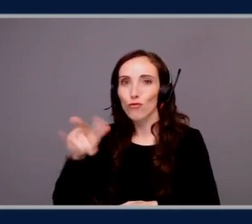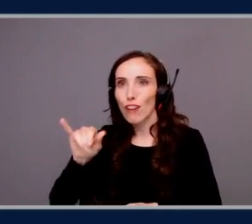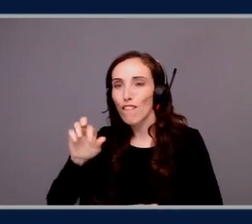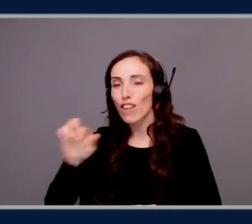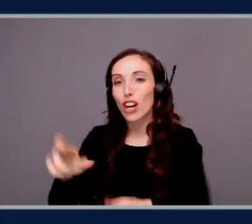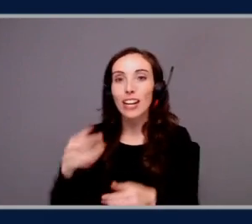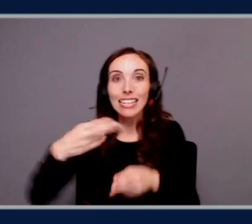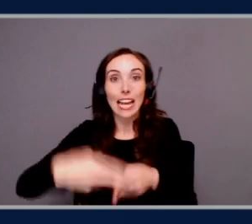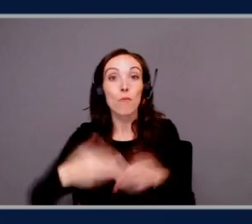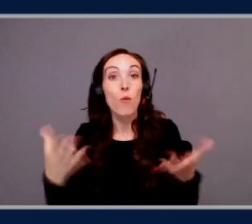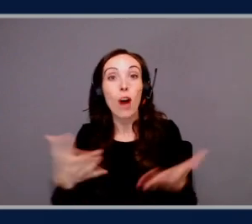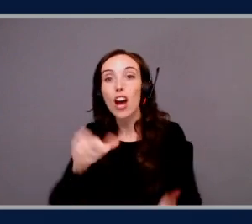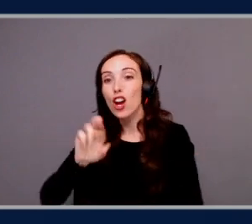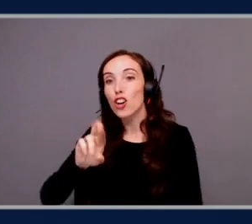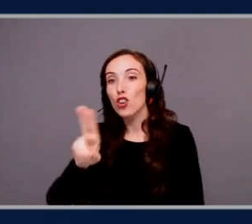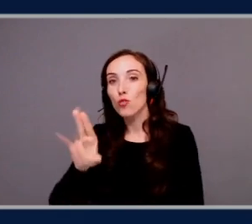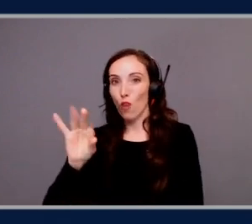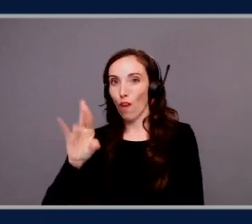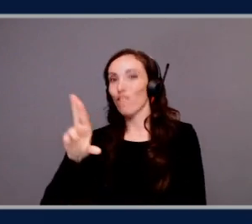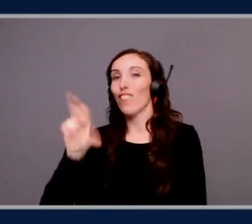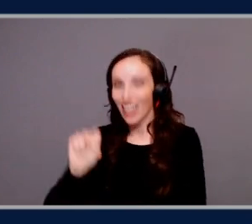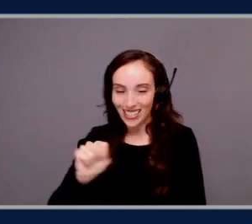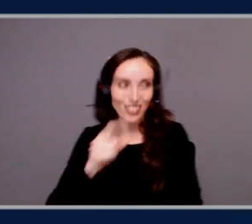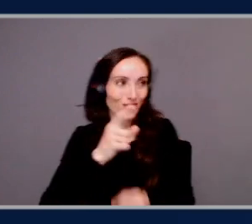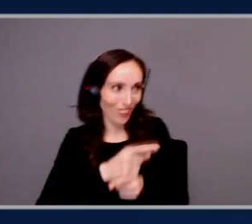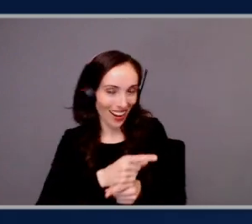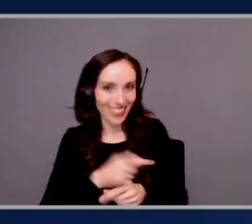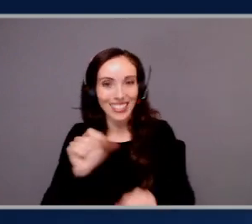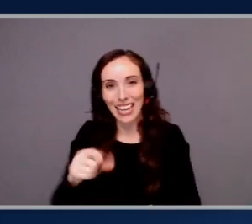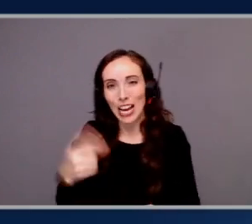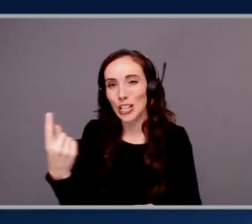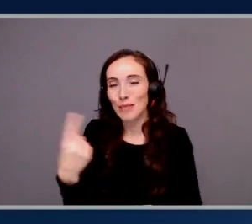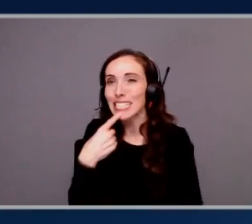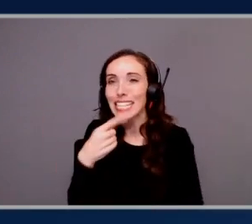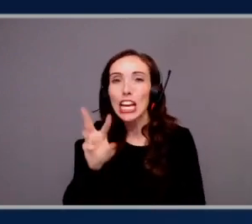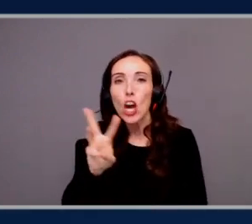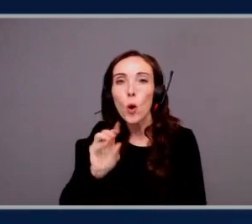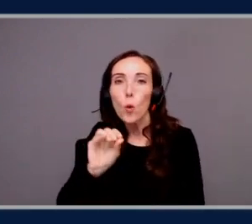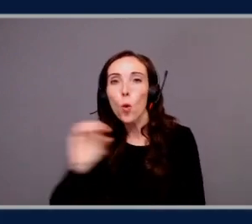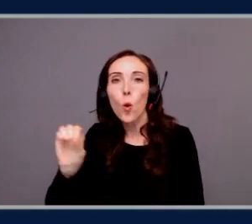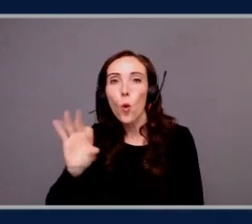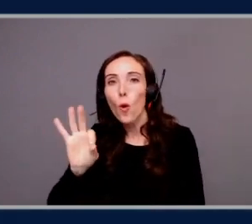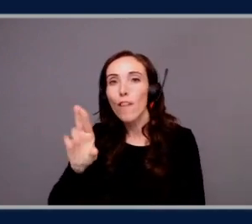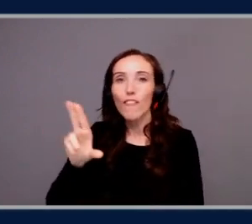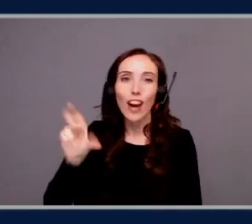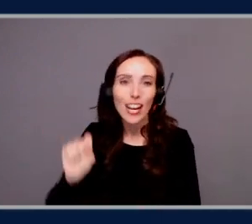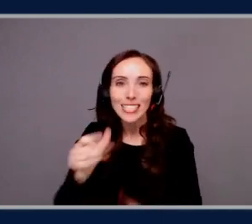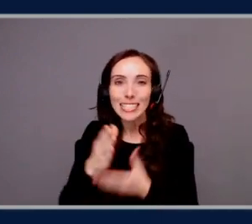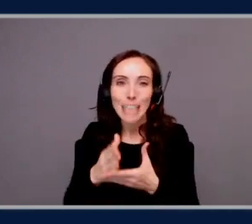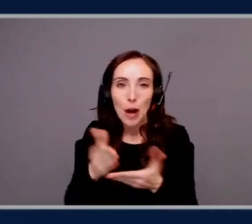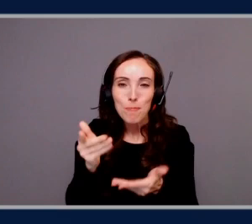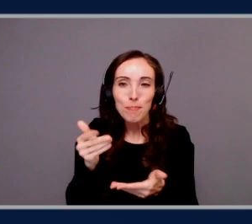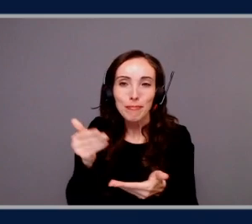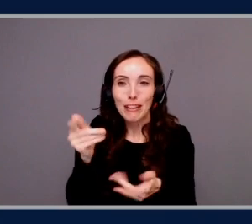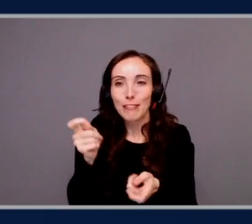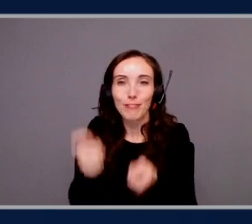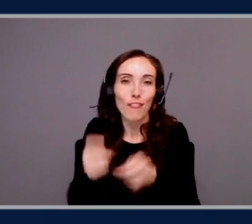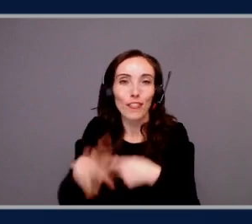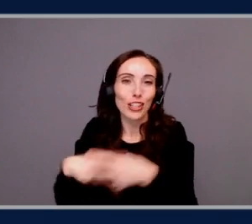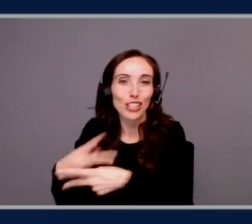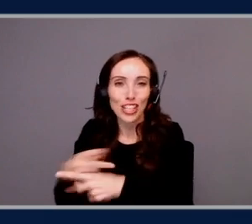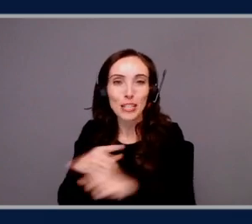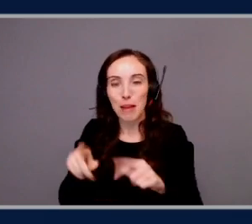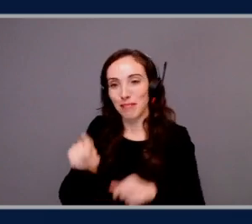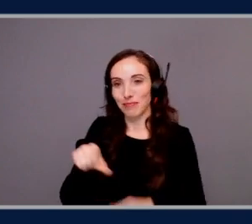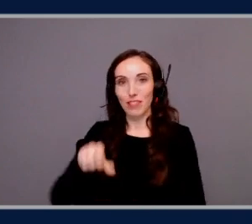Correct. We also got some fun one, Woofus. A couple of variations, very close. But yeah, I've seen Rufus in